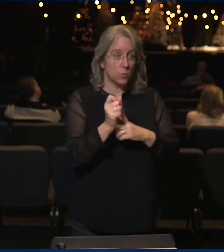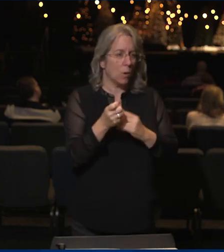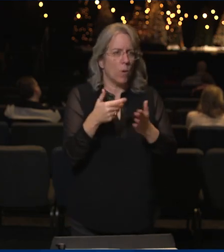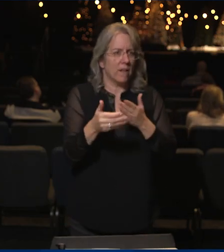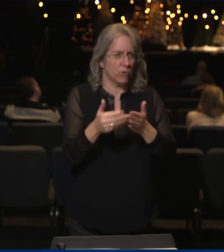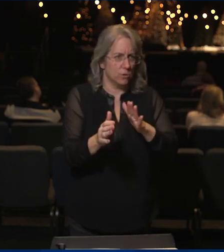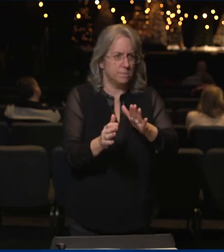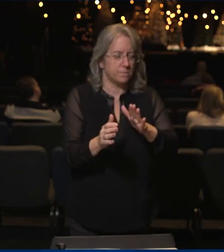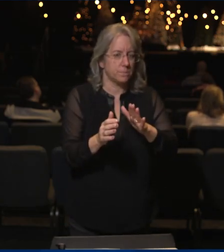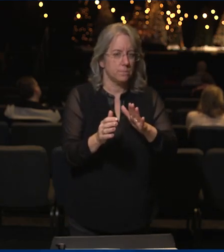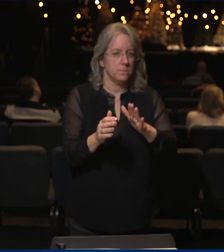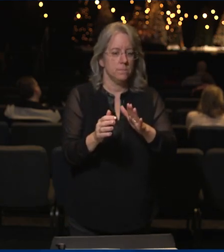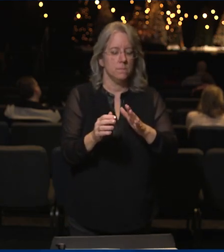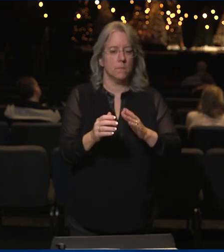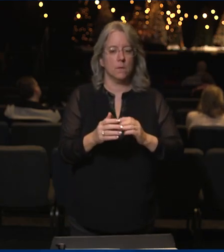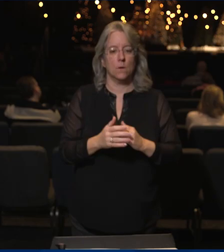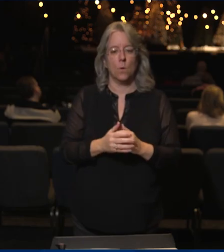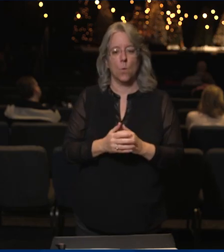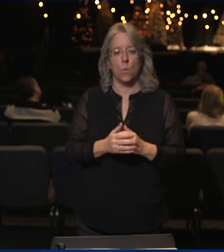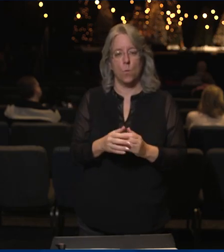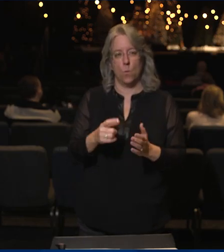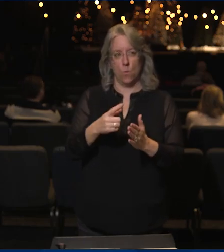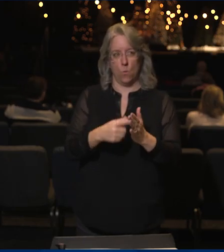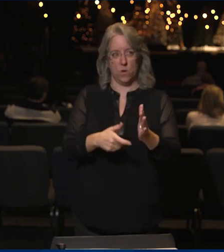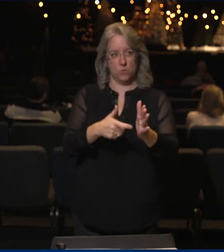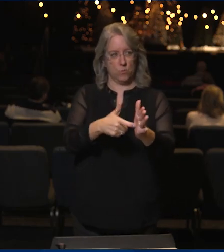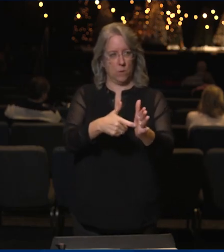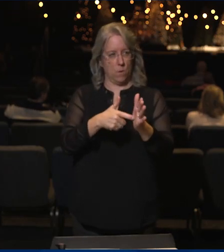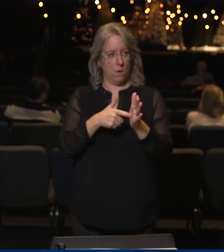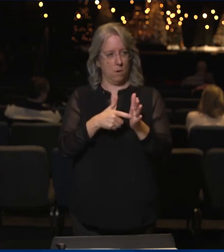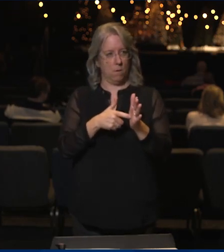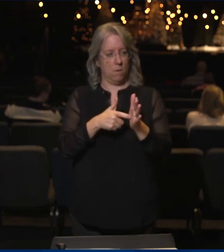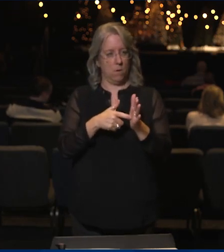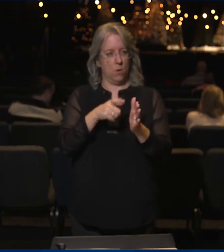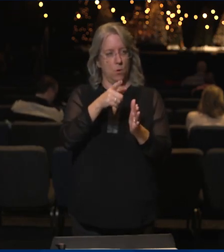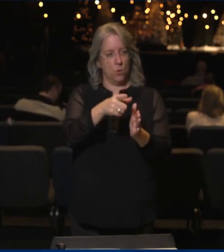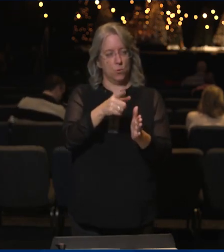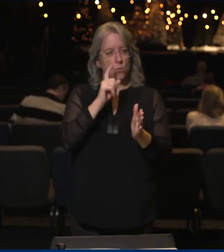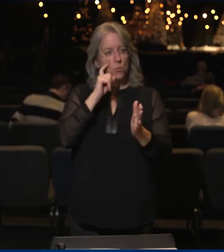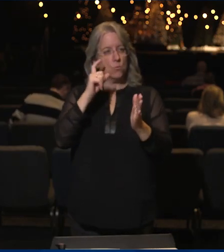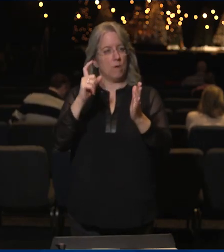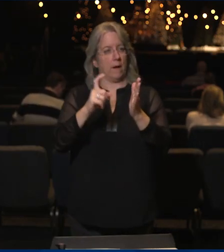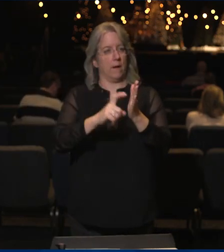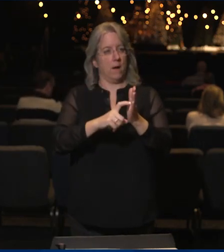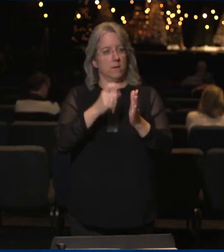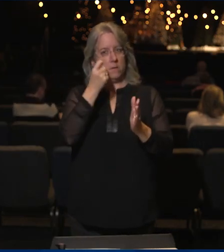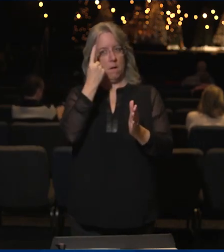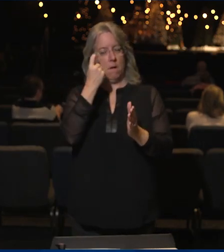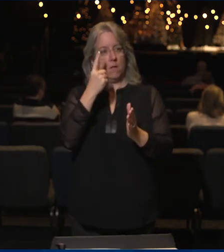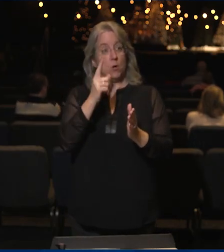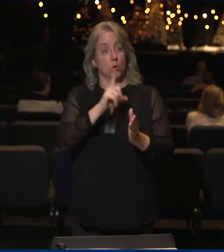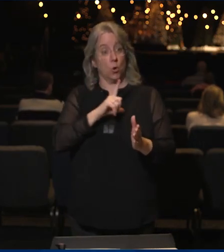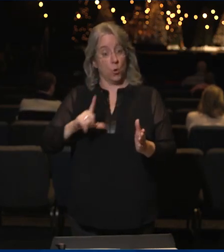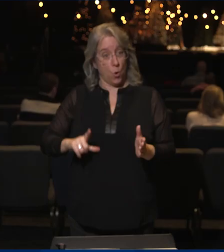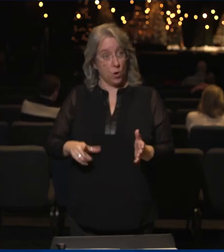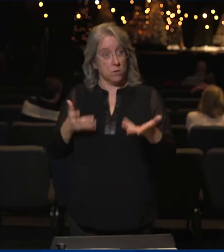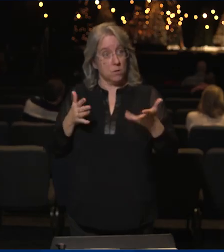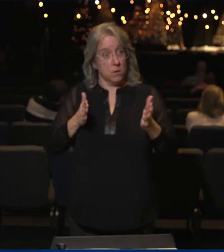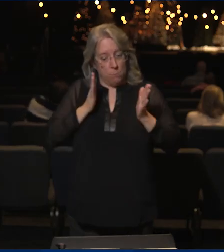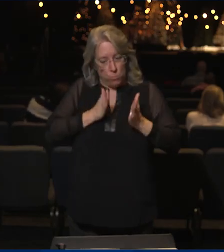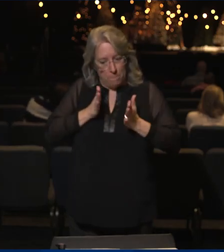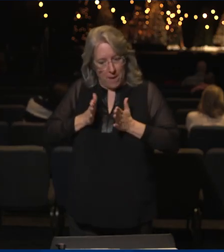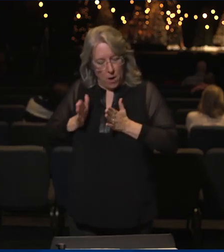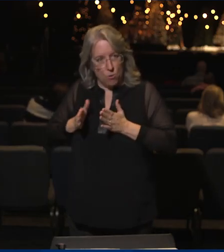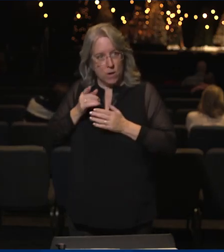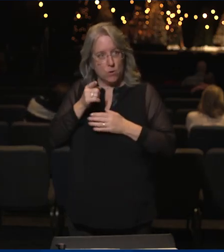What's it going to take for you to recognize that the Lord is preparing you for that? And that he wants you